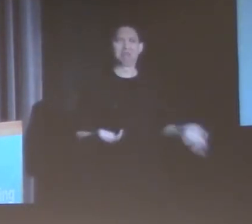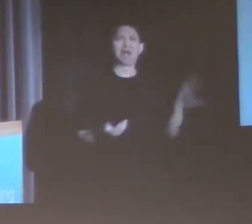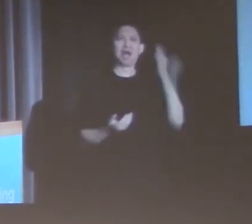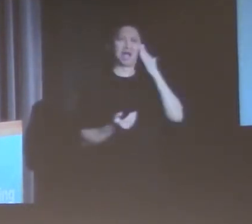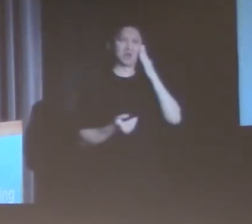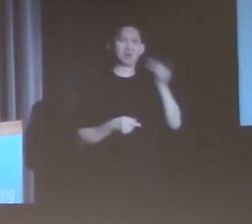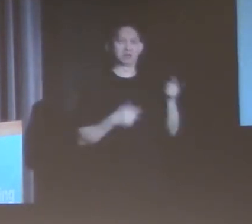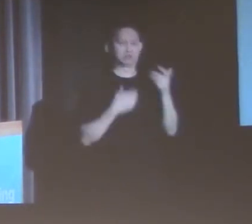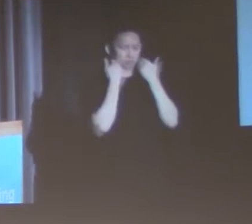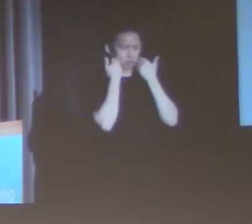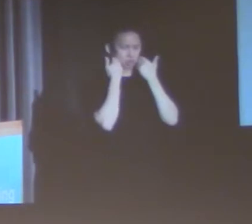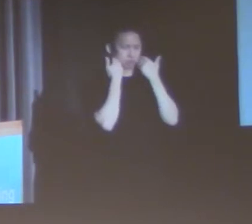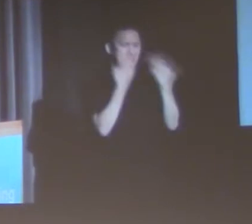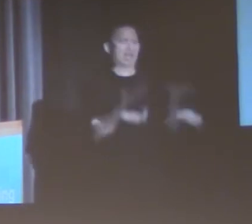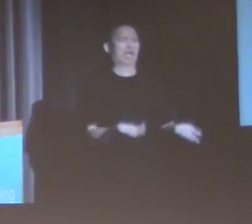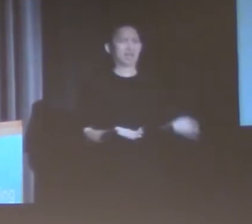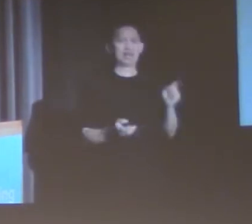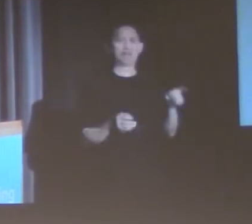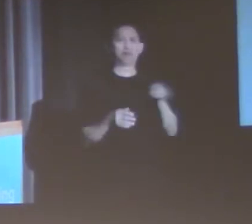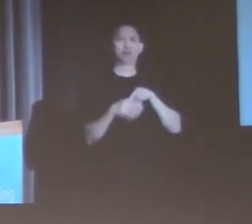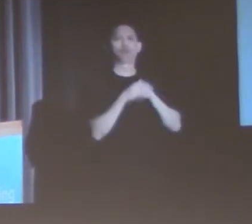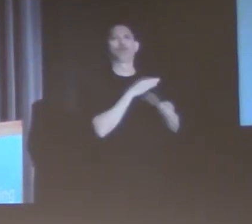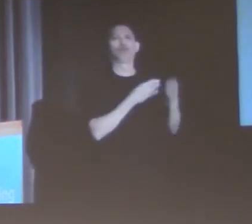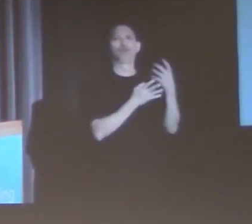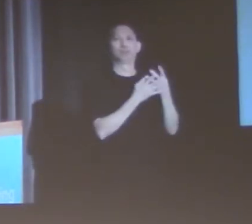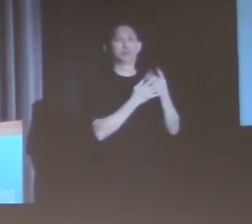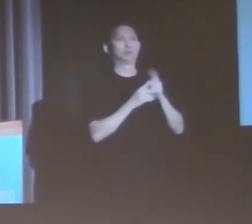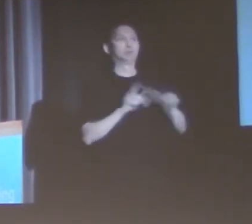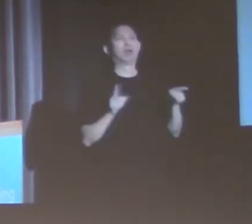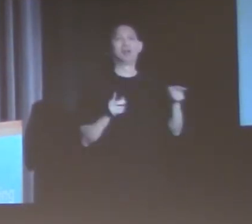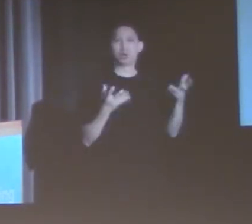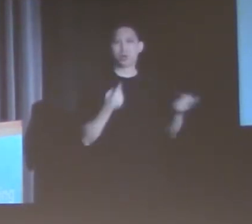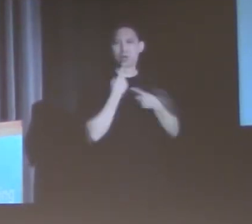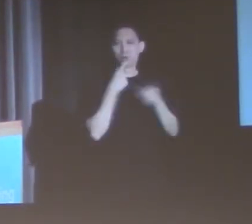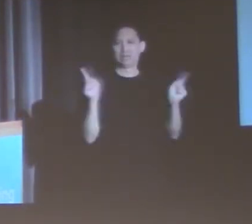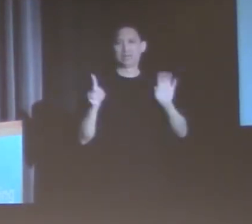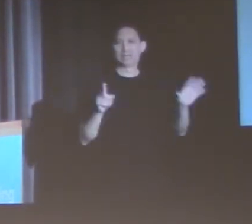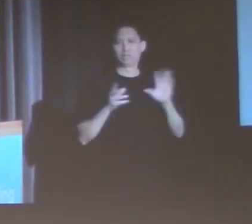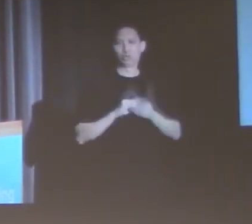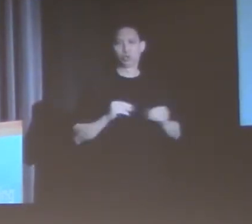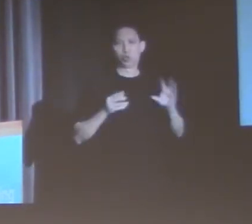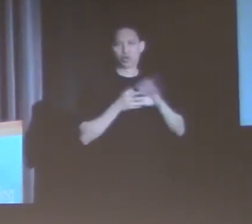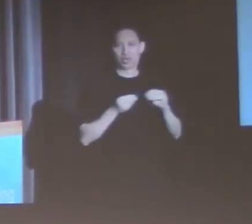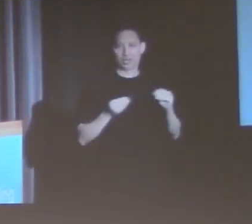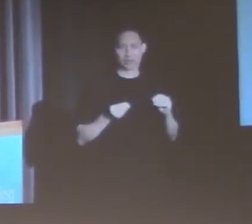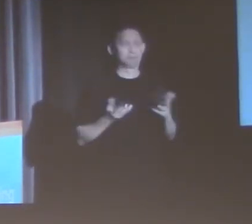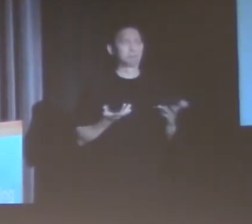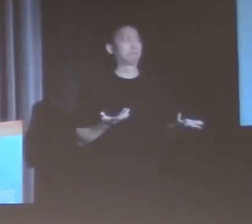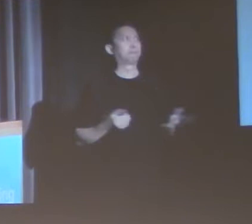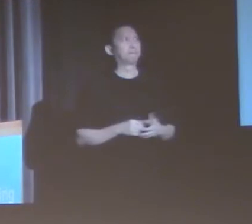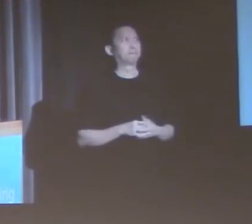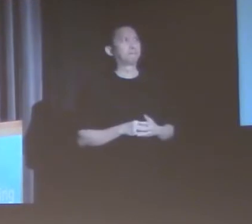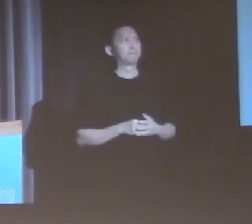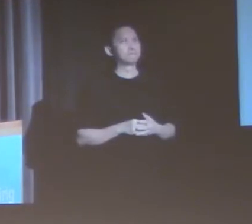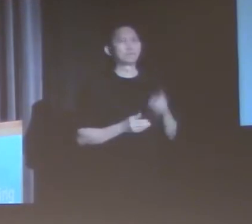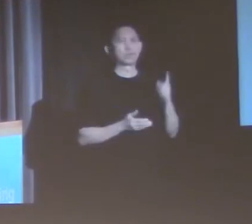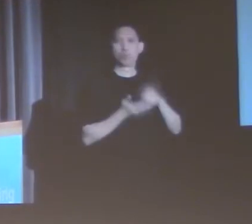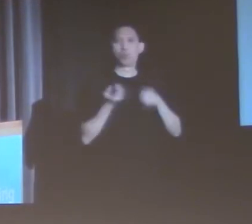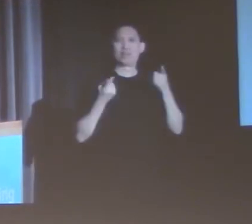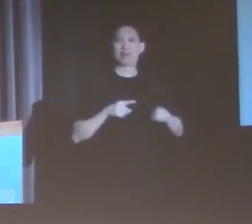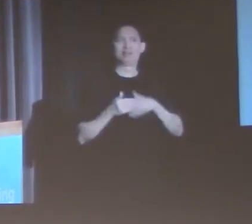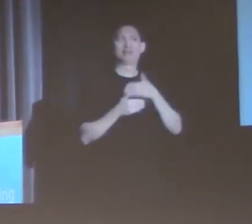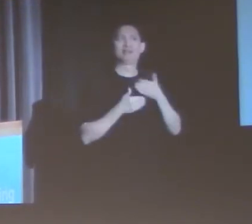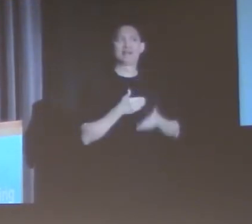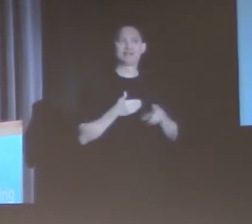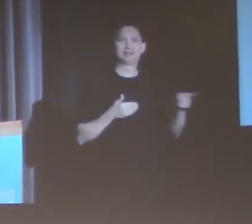by it, and yet he wanted to tell his story. And what sort of unfolds is really the role that